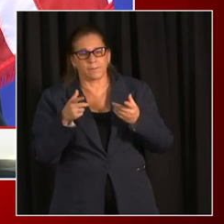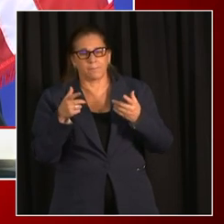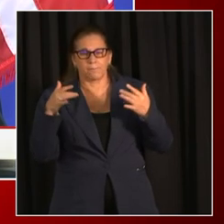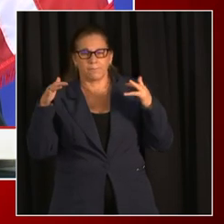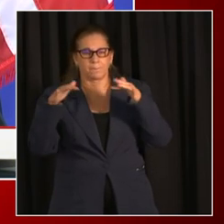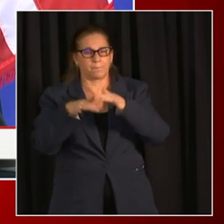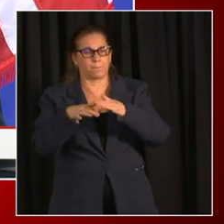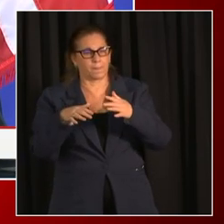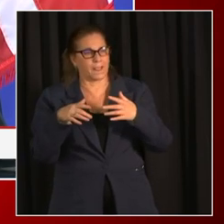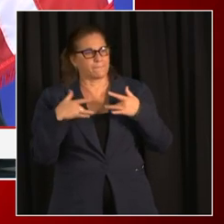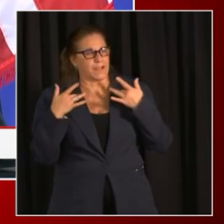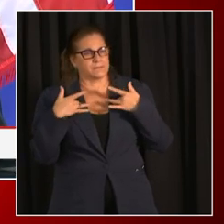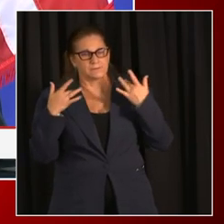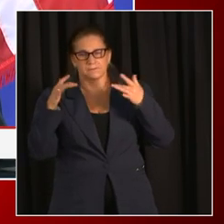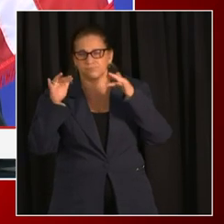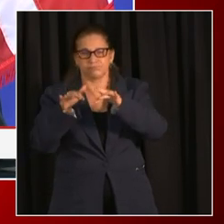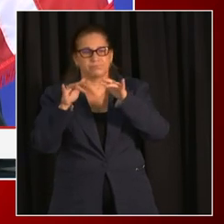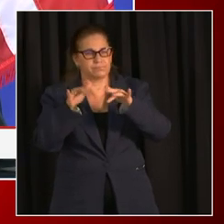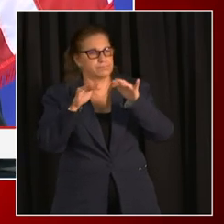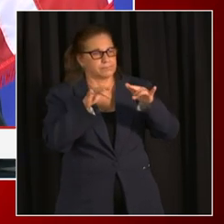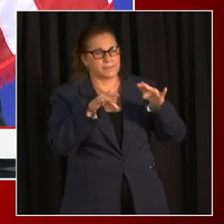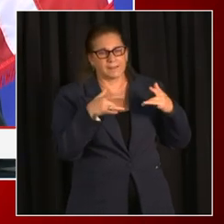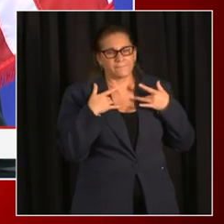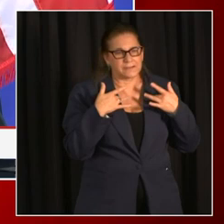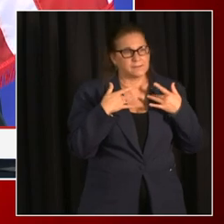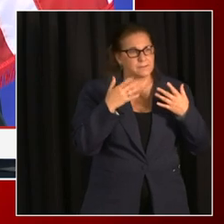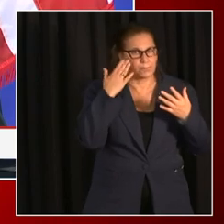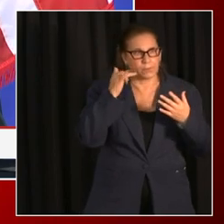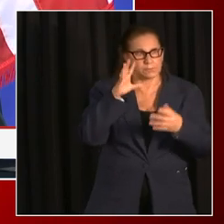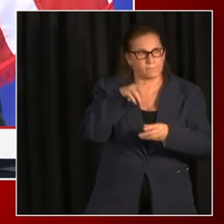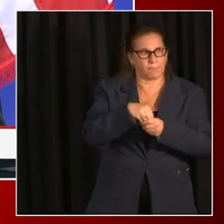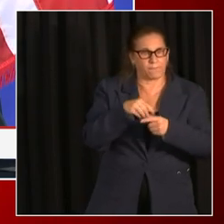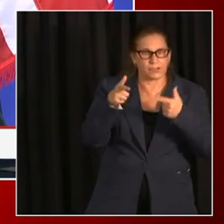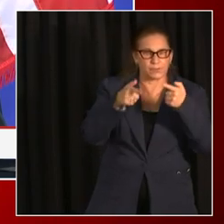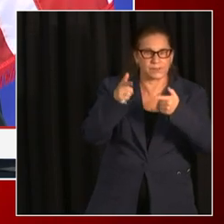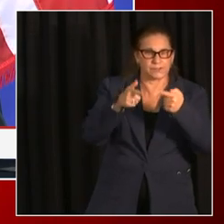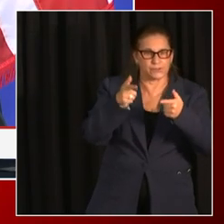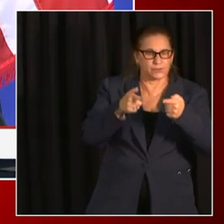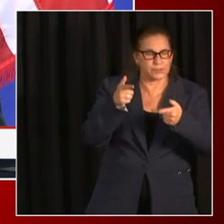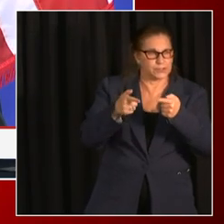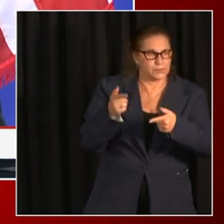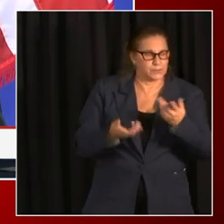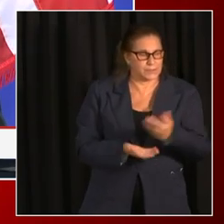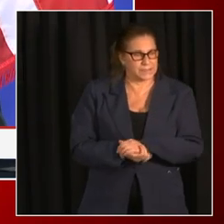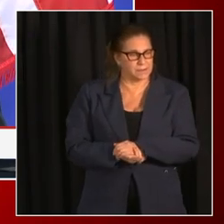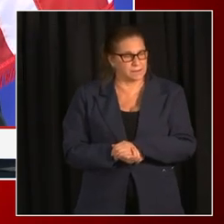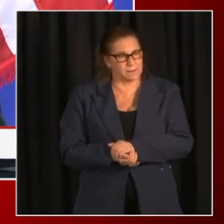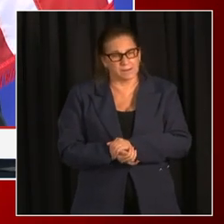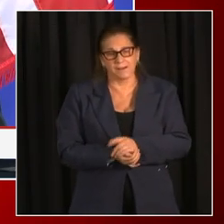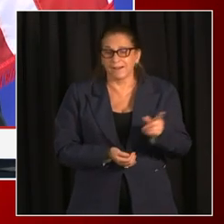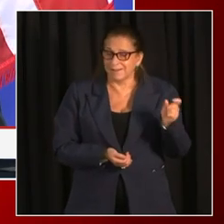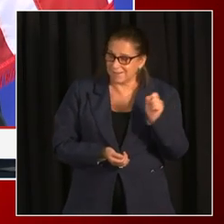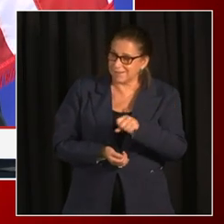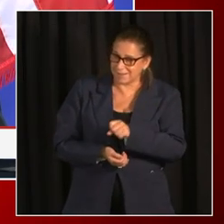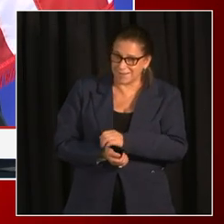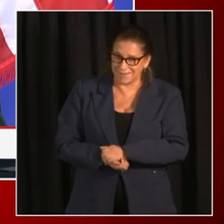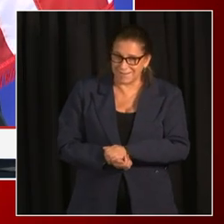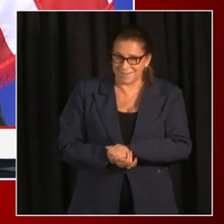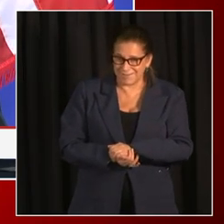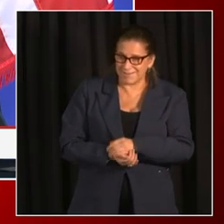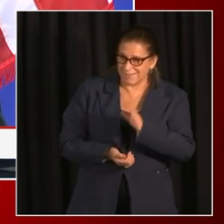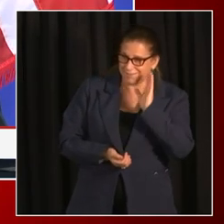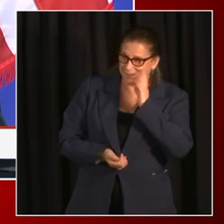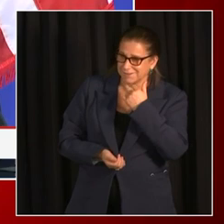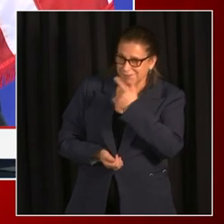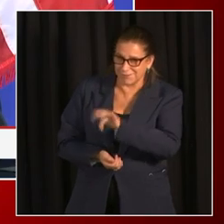get them to reach out and possibly end this because of concerns of gun violence associated with an event like that. That is true, and what I would tell you